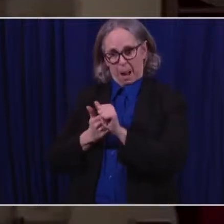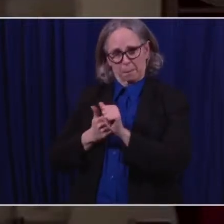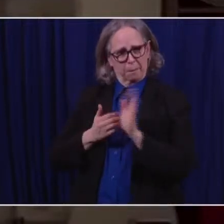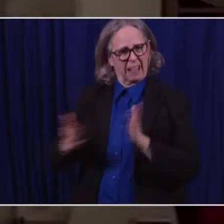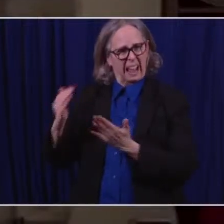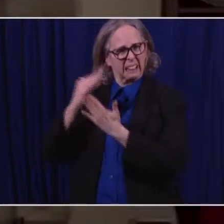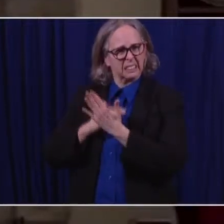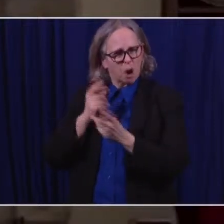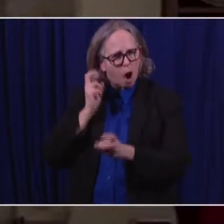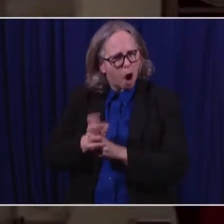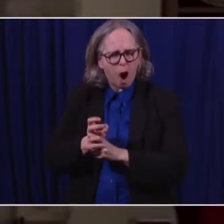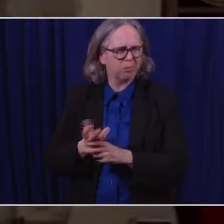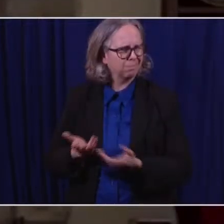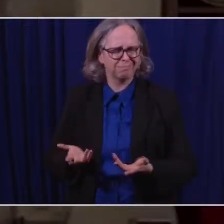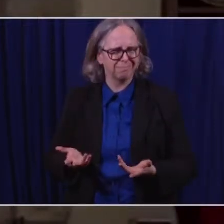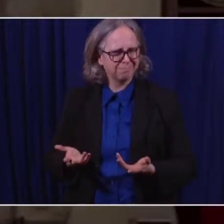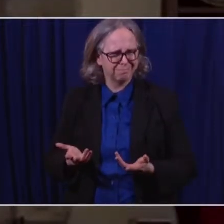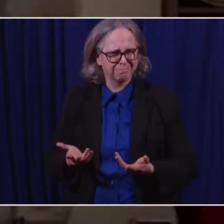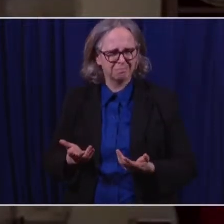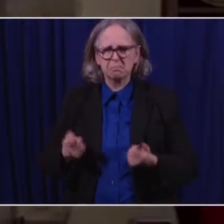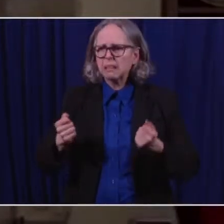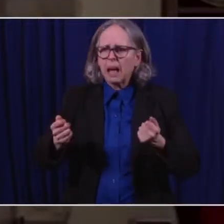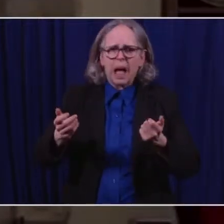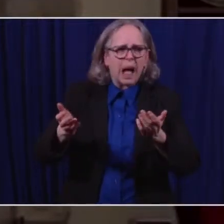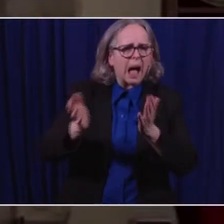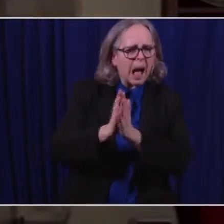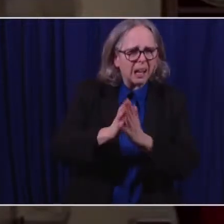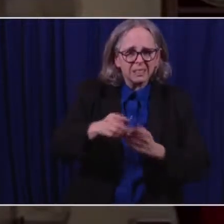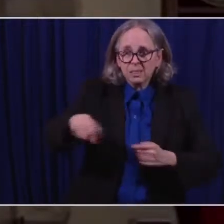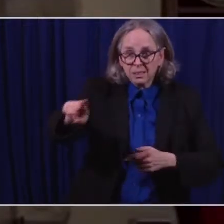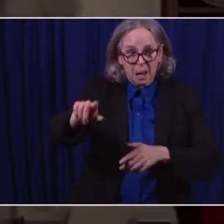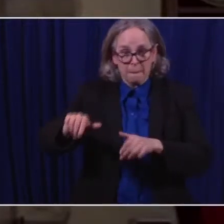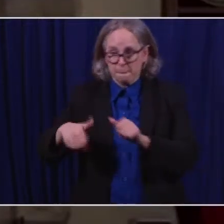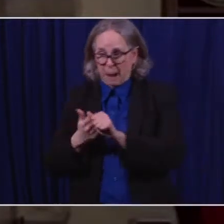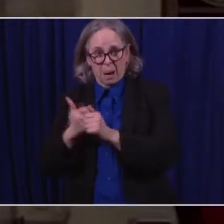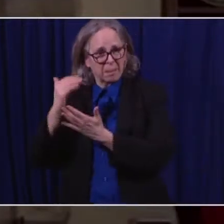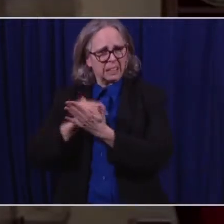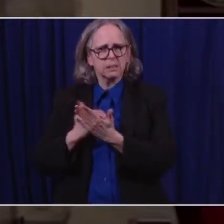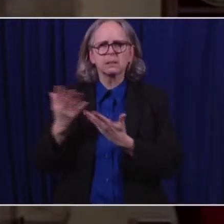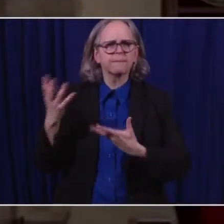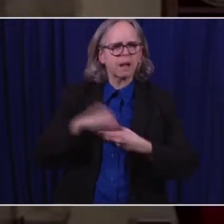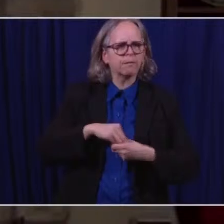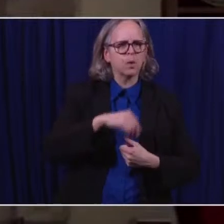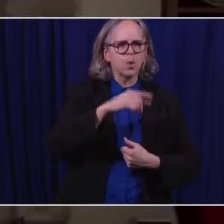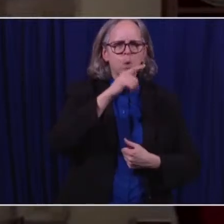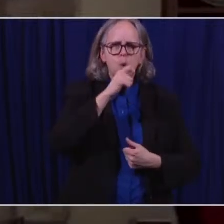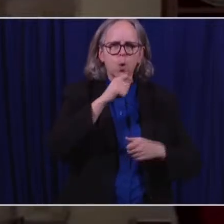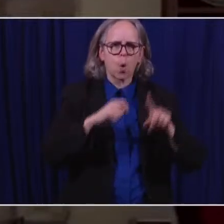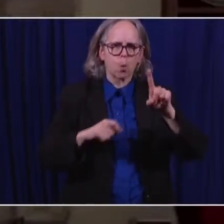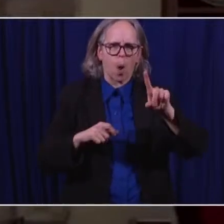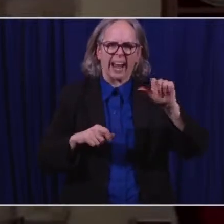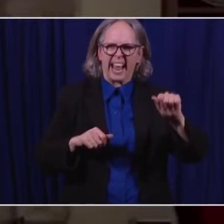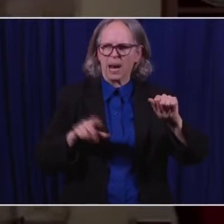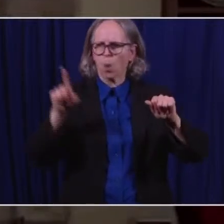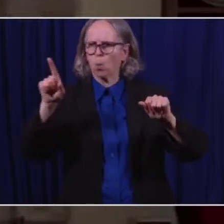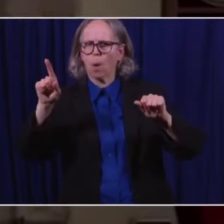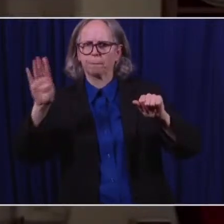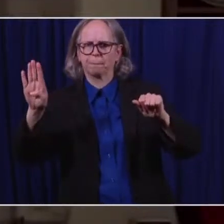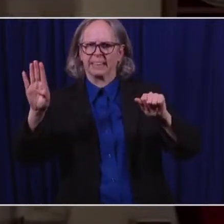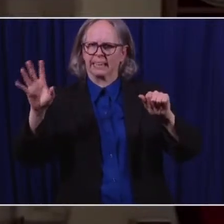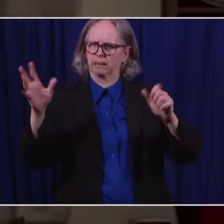or 1B. So they might have EMS responders. They might have anyone over the age